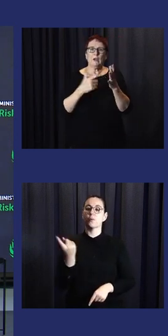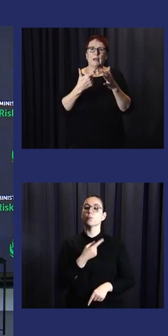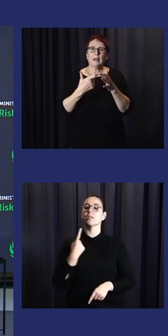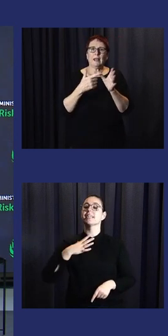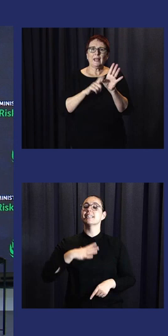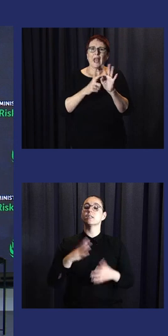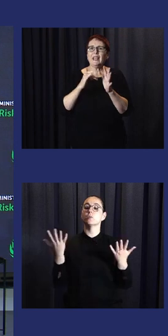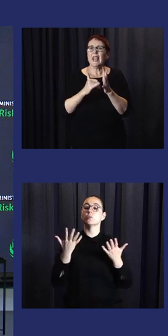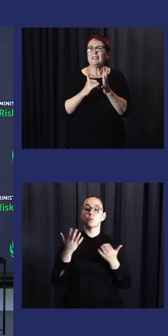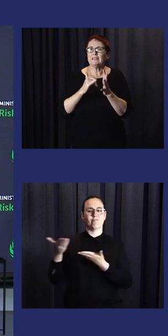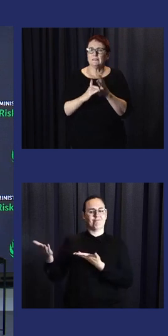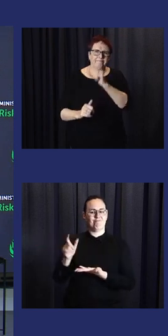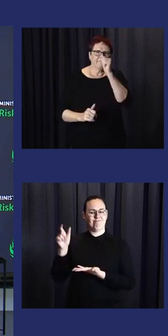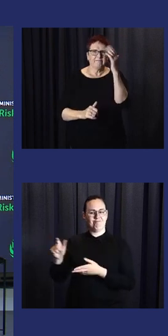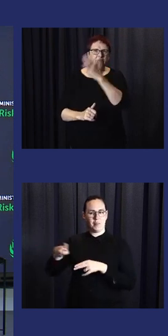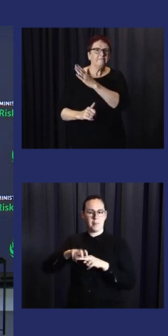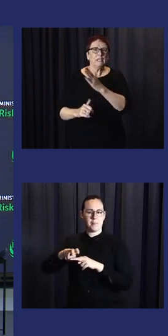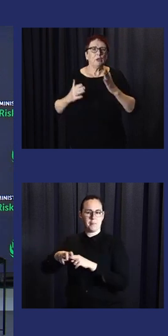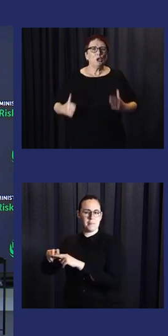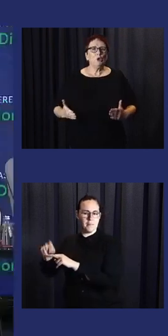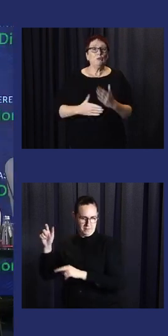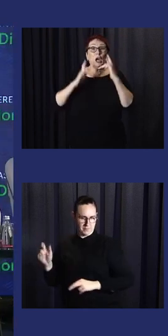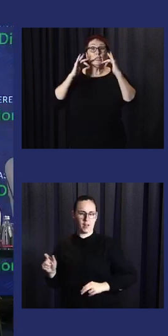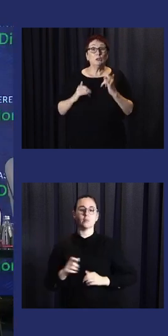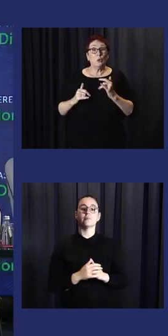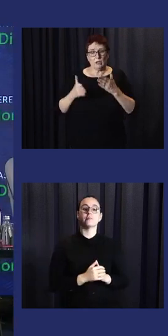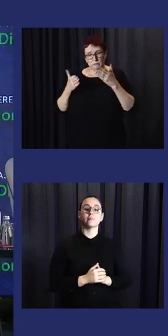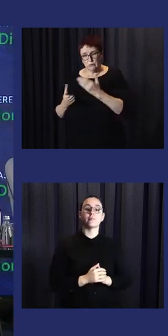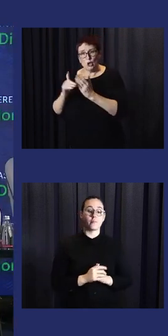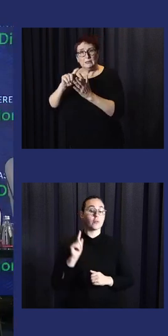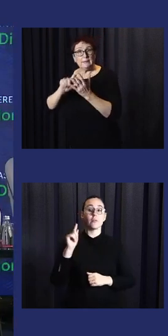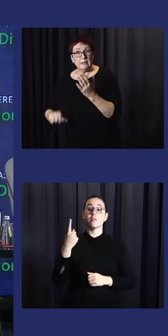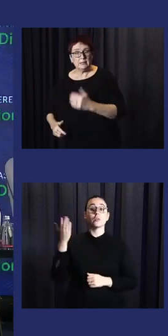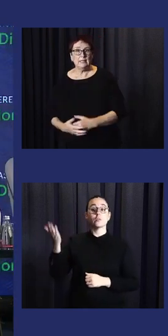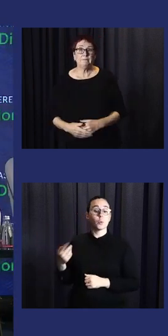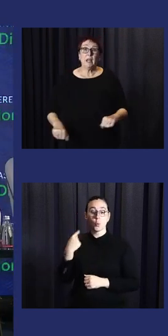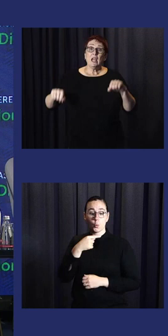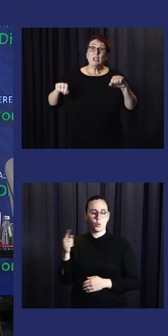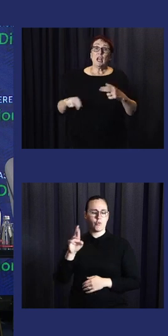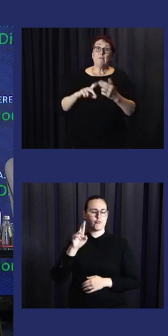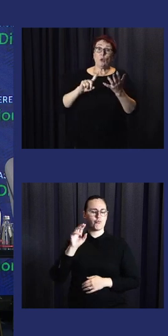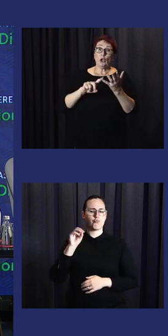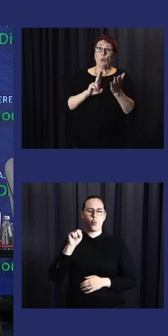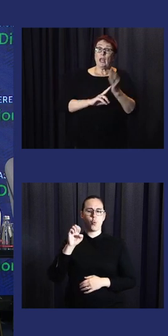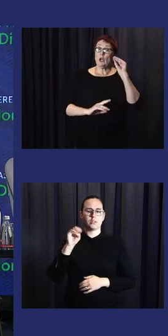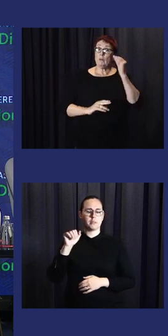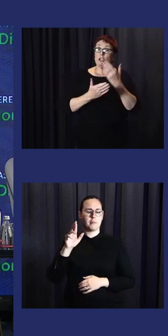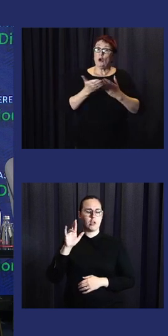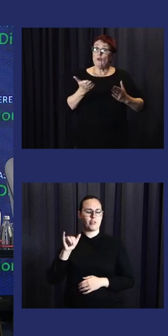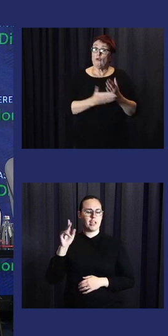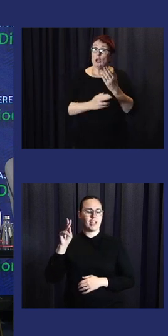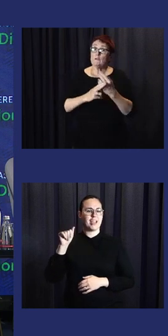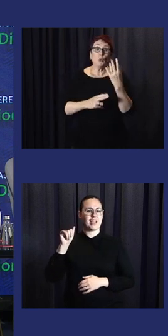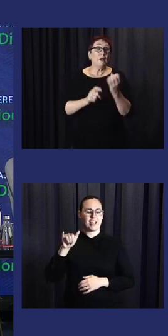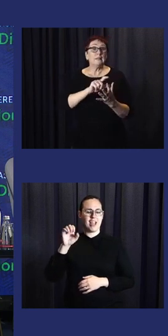an internationally recognised human rights lawyer in the area of disability. She is chairperson of the United Nations Committee on the Rights of